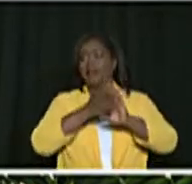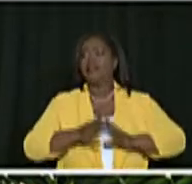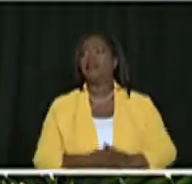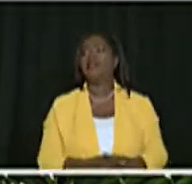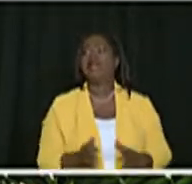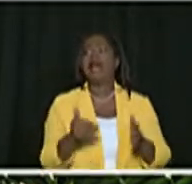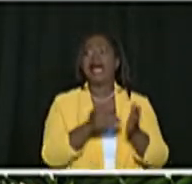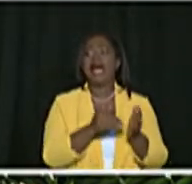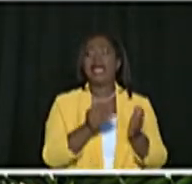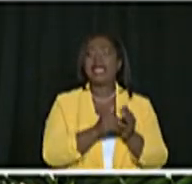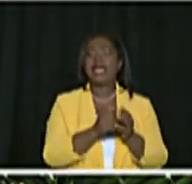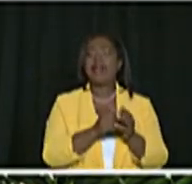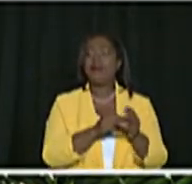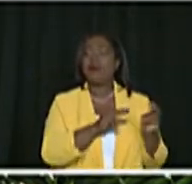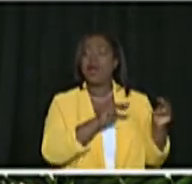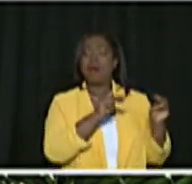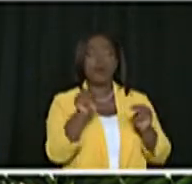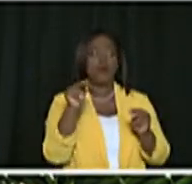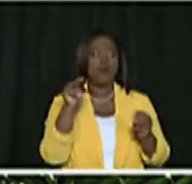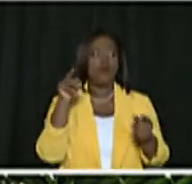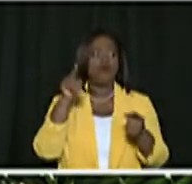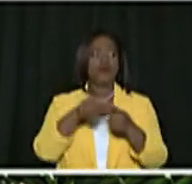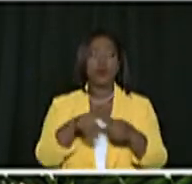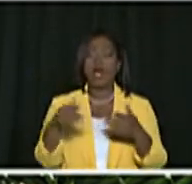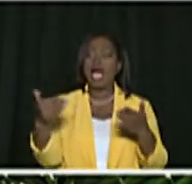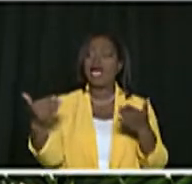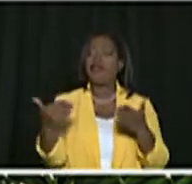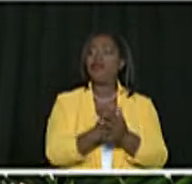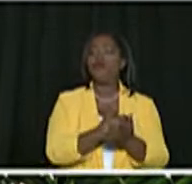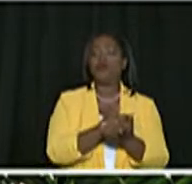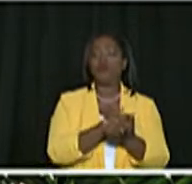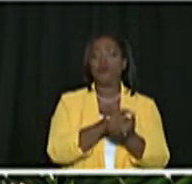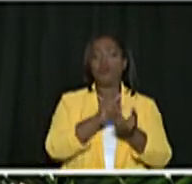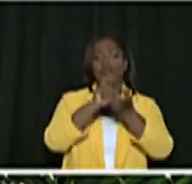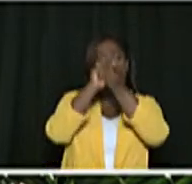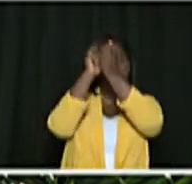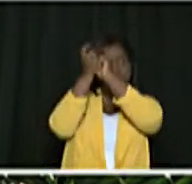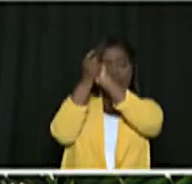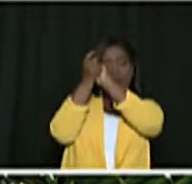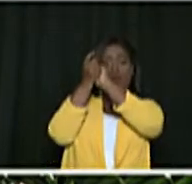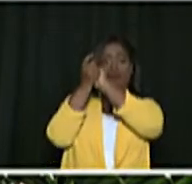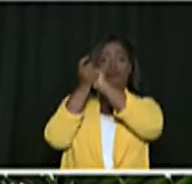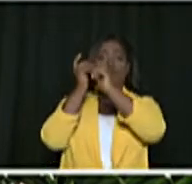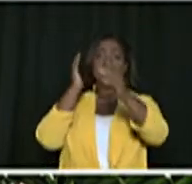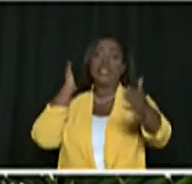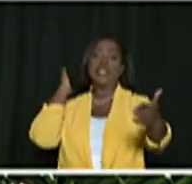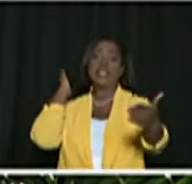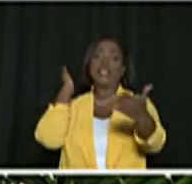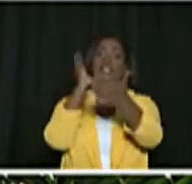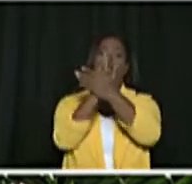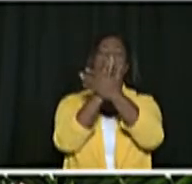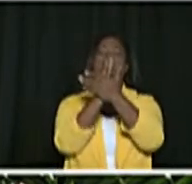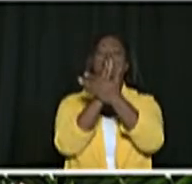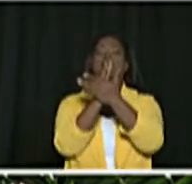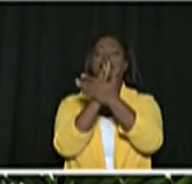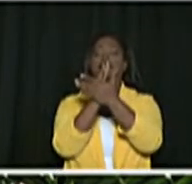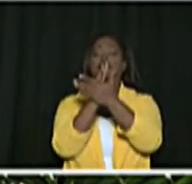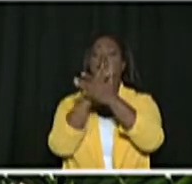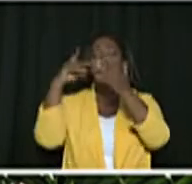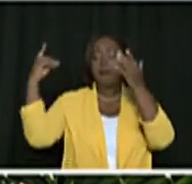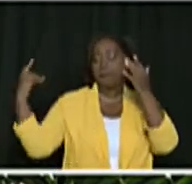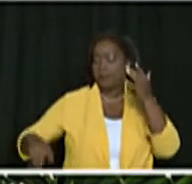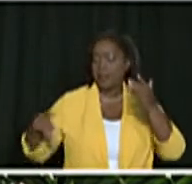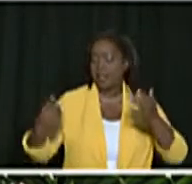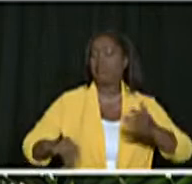towards a new paradigm shift where we ban corporal punishment. Corporal punishment is already banned in